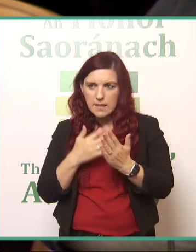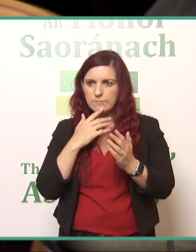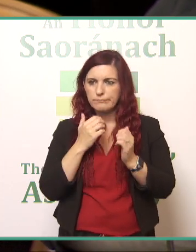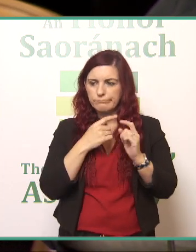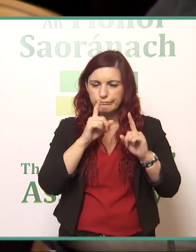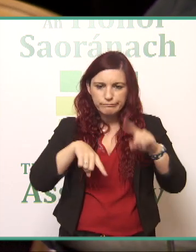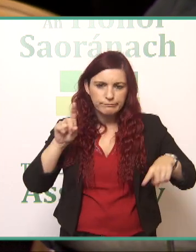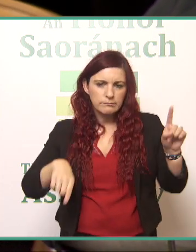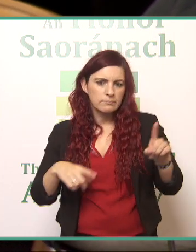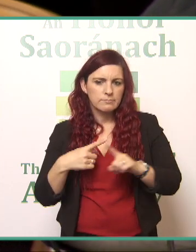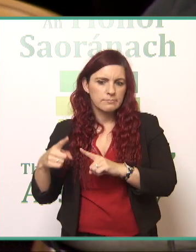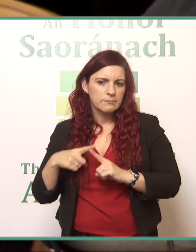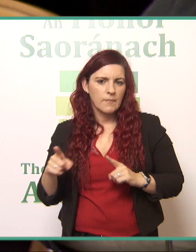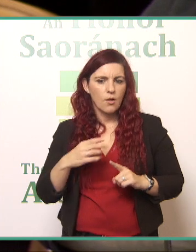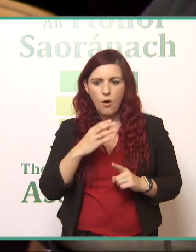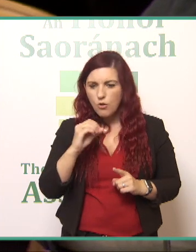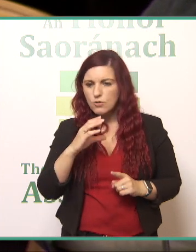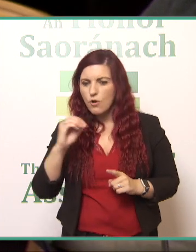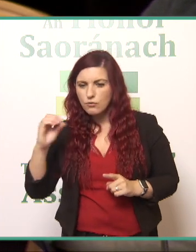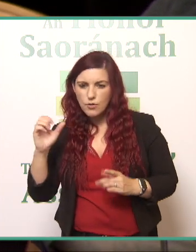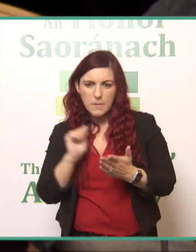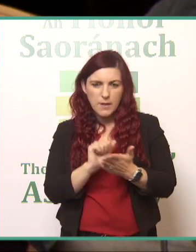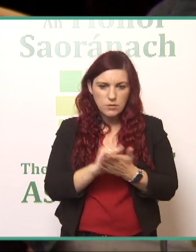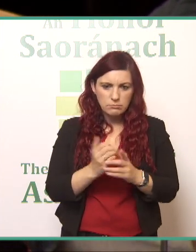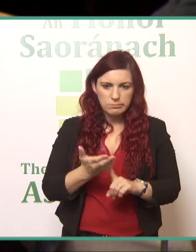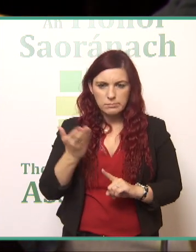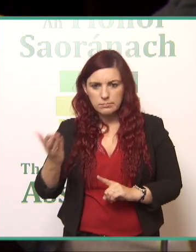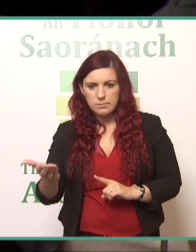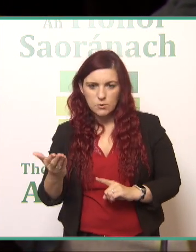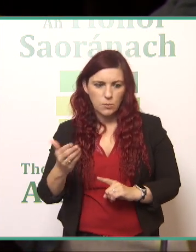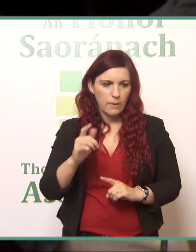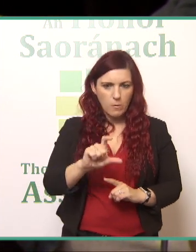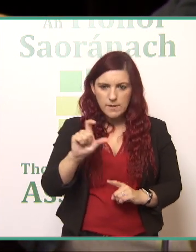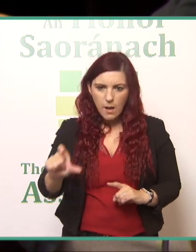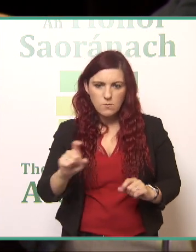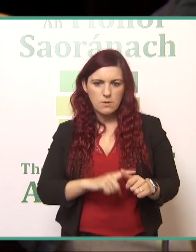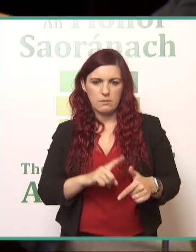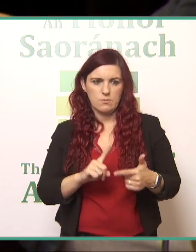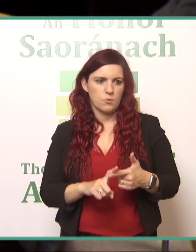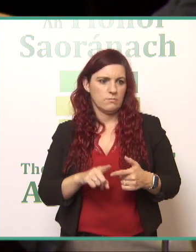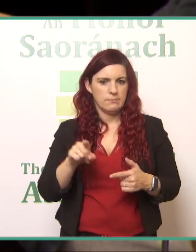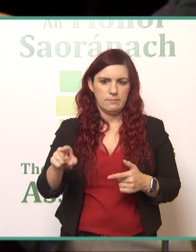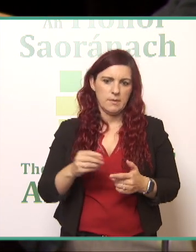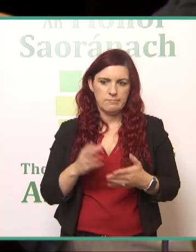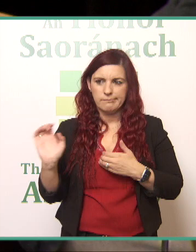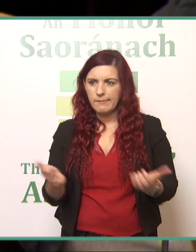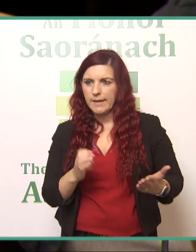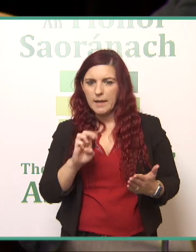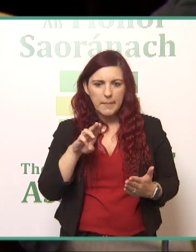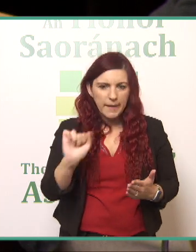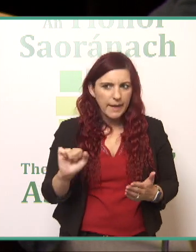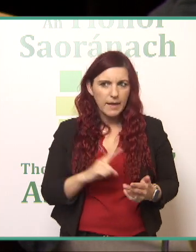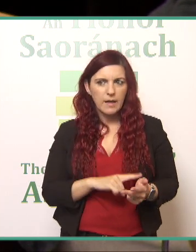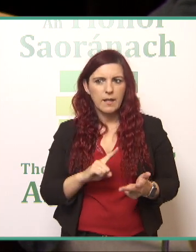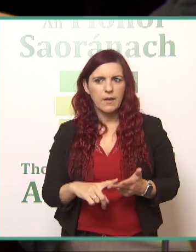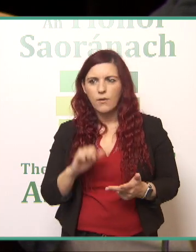and hundreds and hundreds of pages that go in to the county councils, to the Marine Institute, to the EPA, and